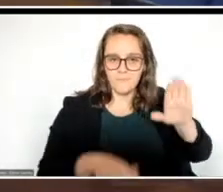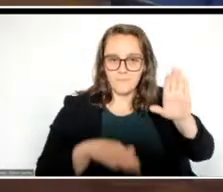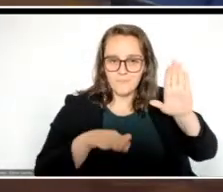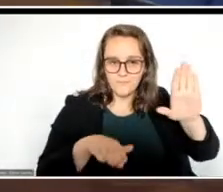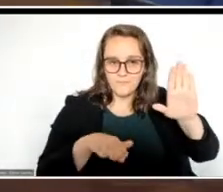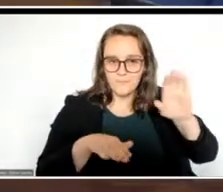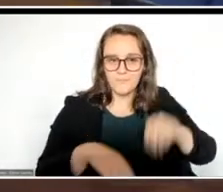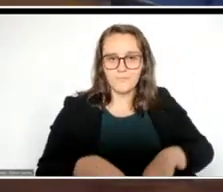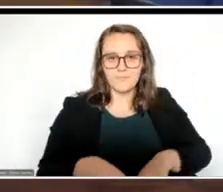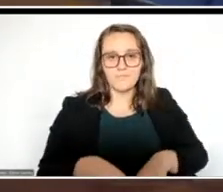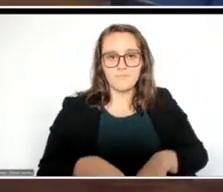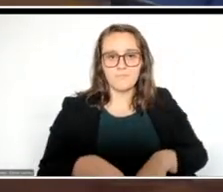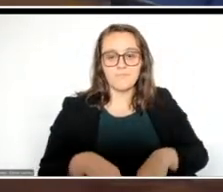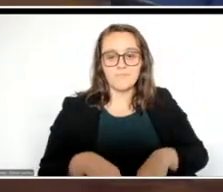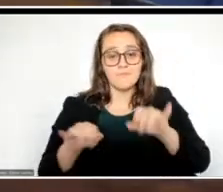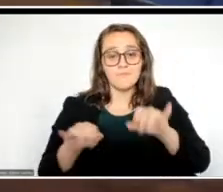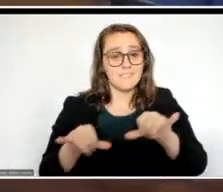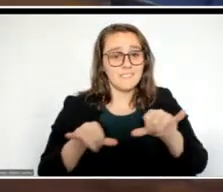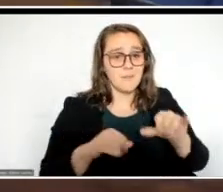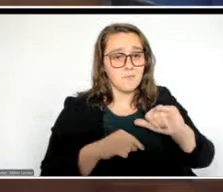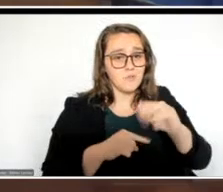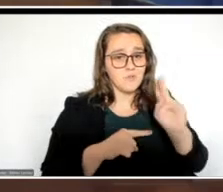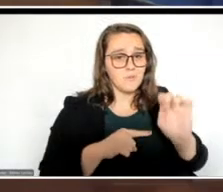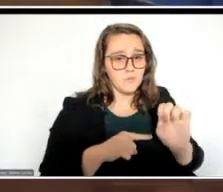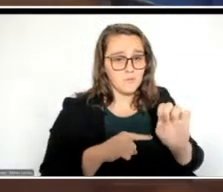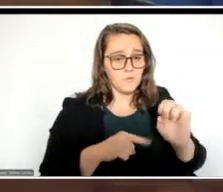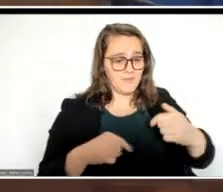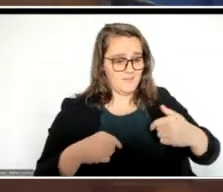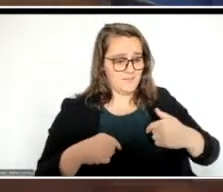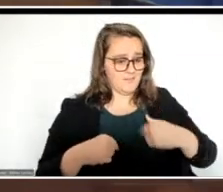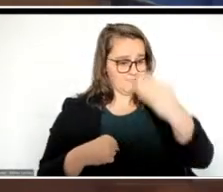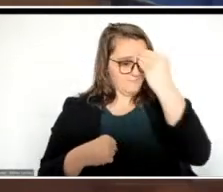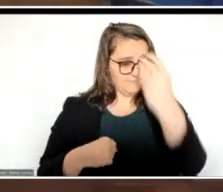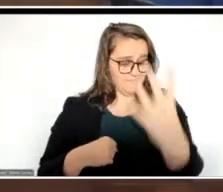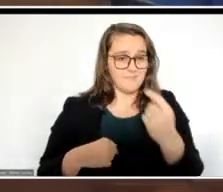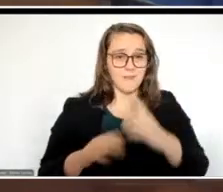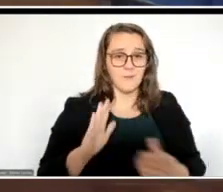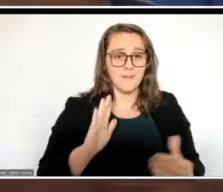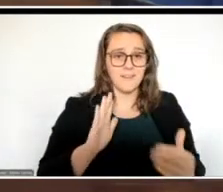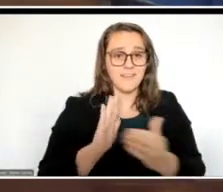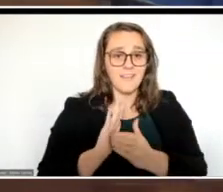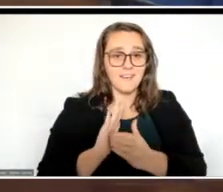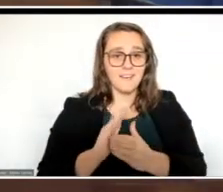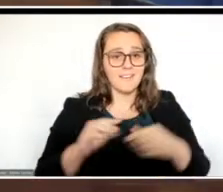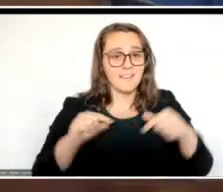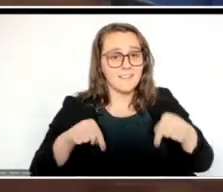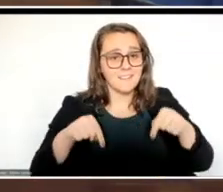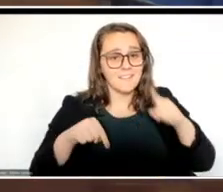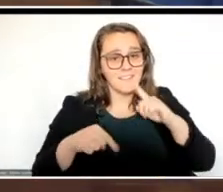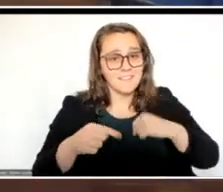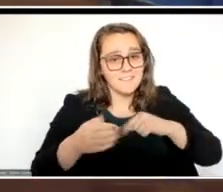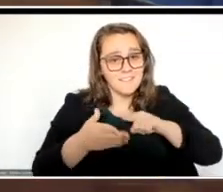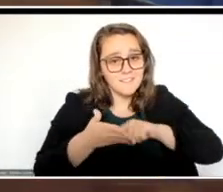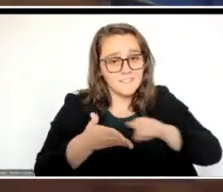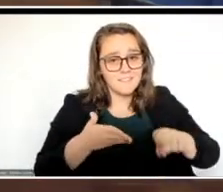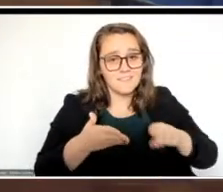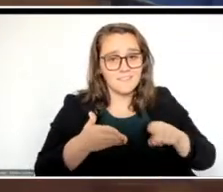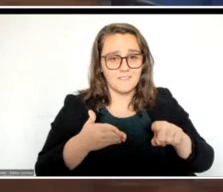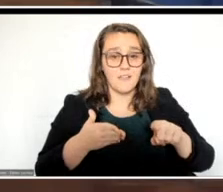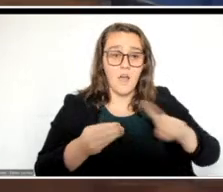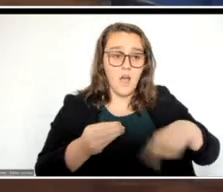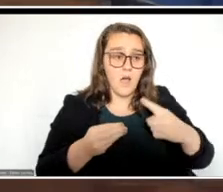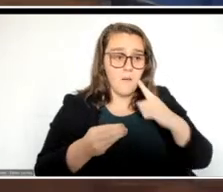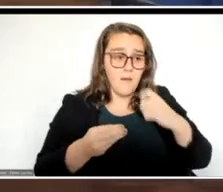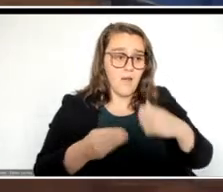this investigation is not about politics. It's not about party. It's about the facts, plain